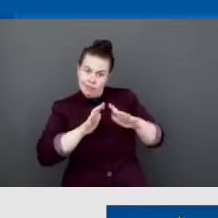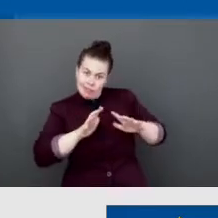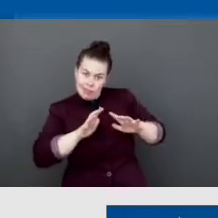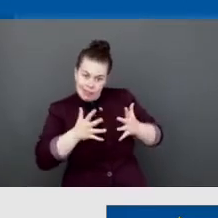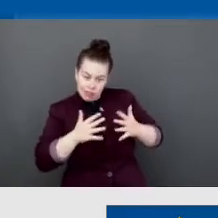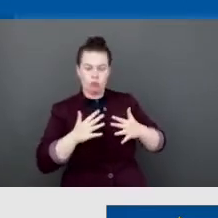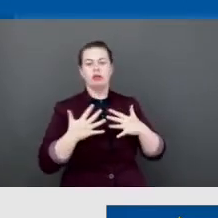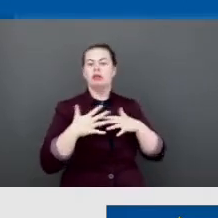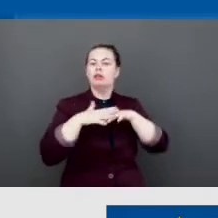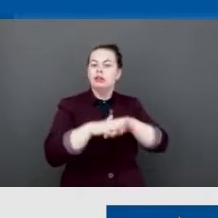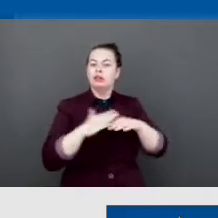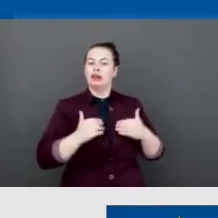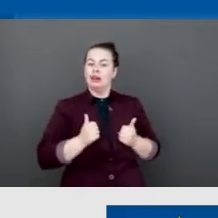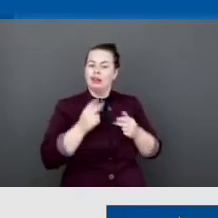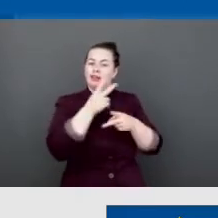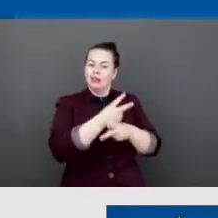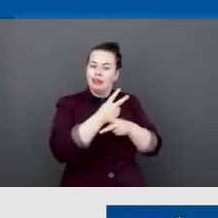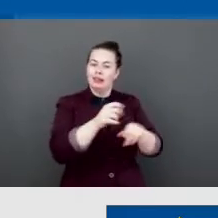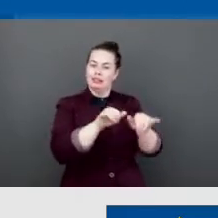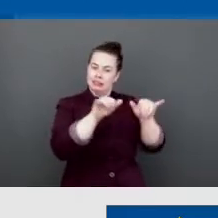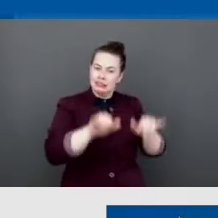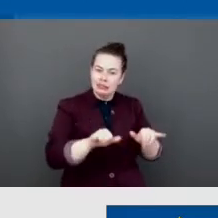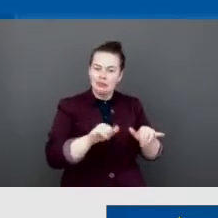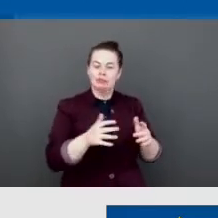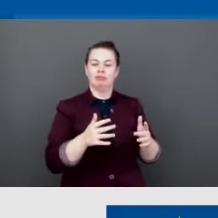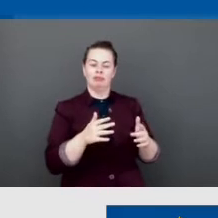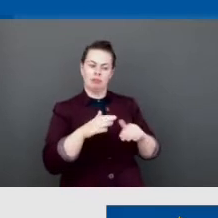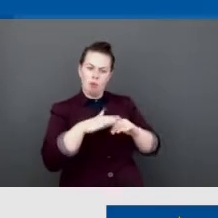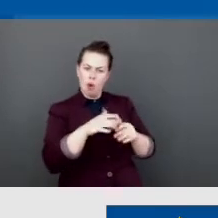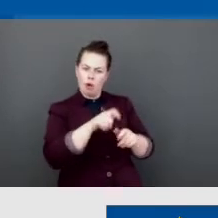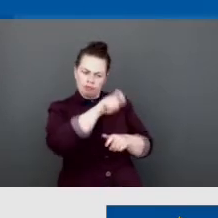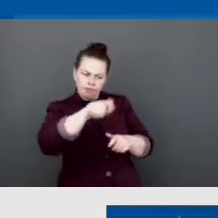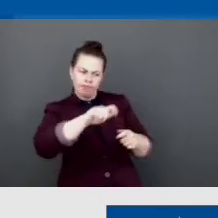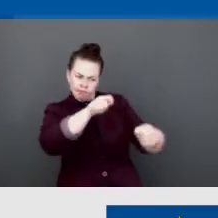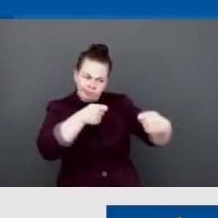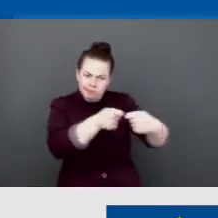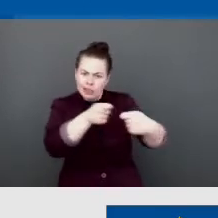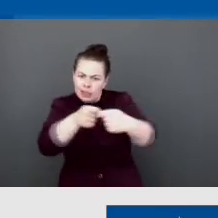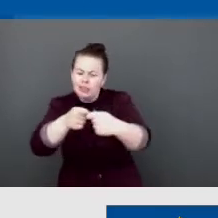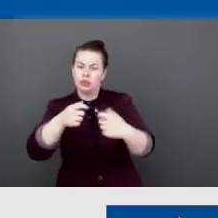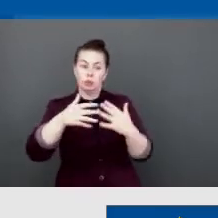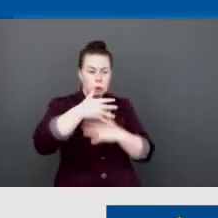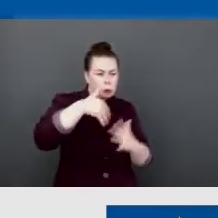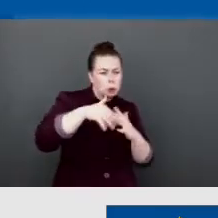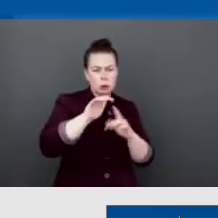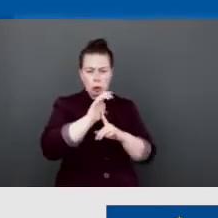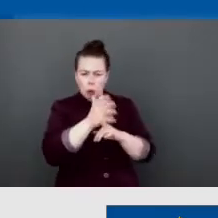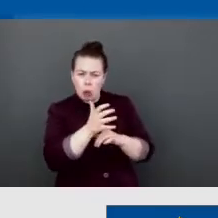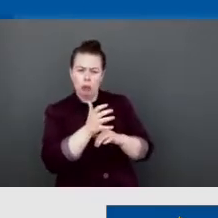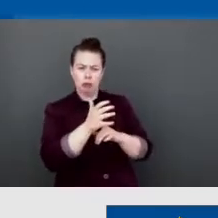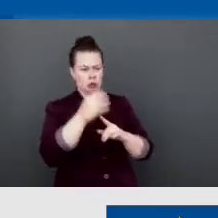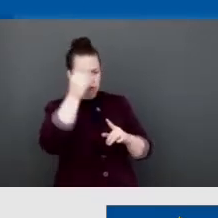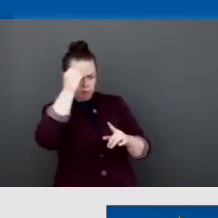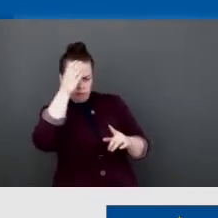care, with different impacts for health and care delivery and services, new medical and social